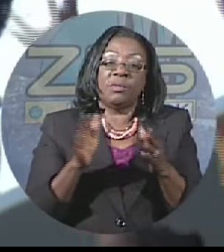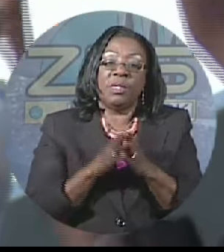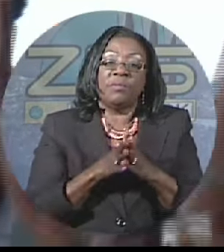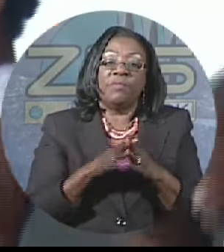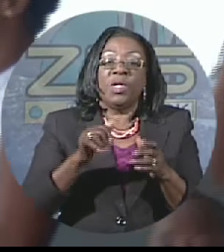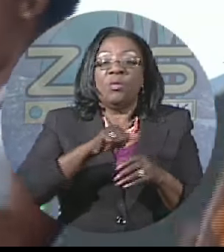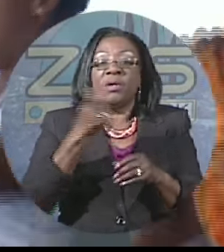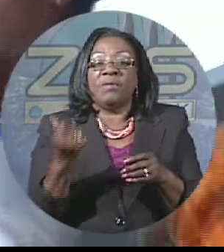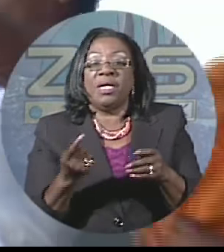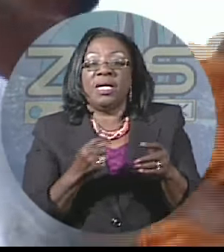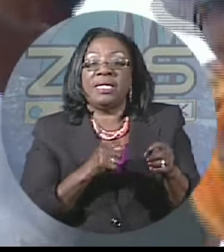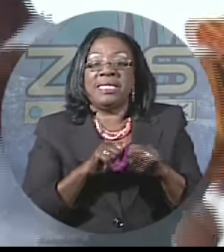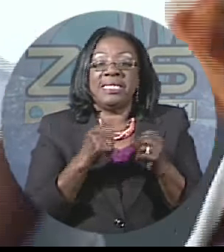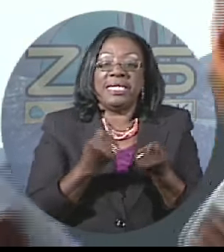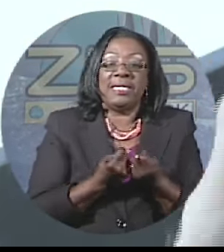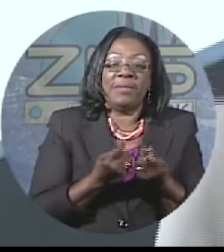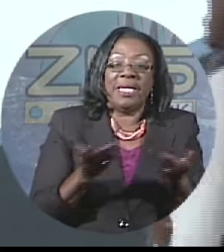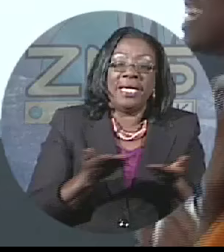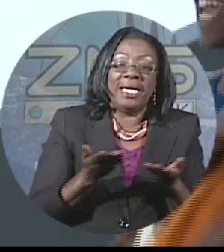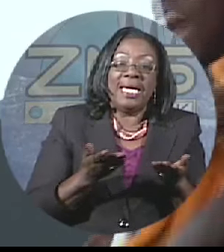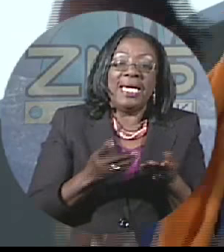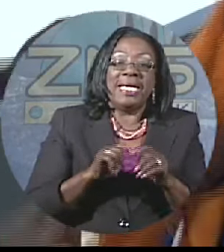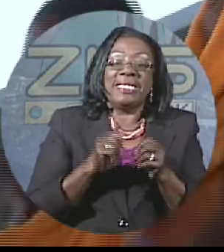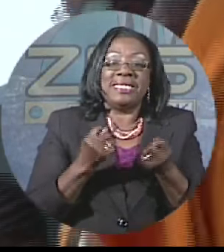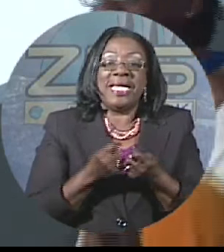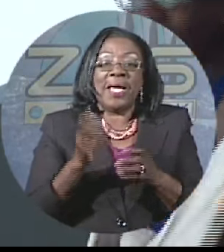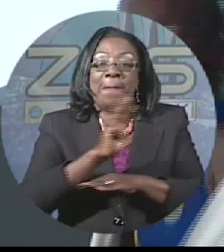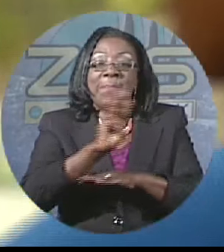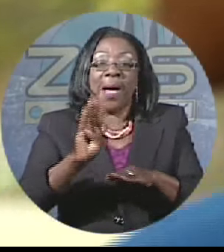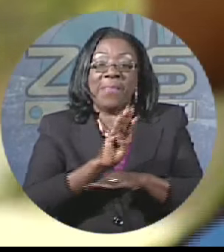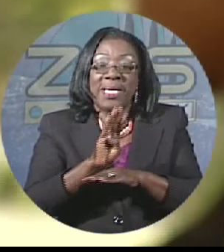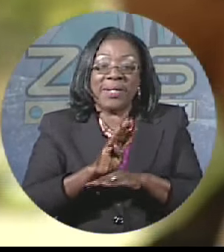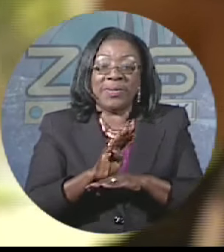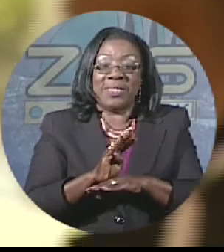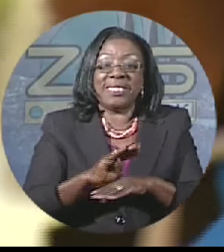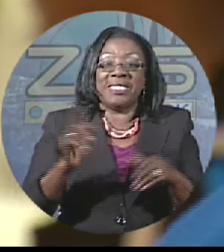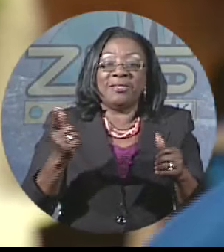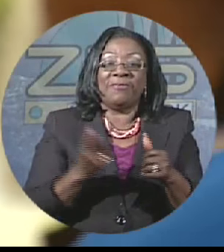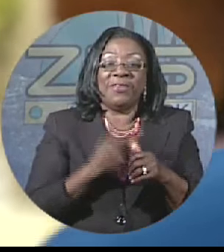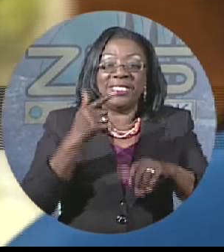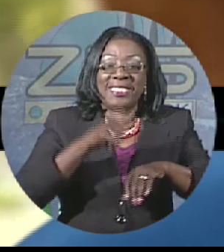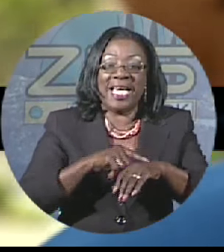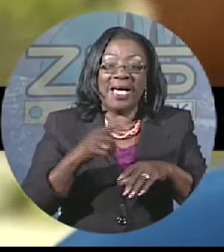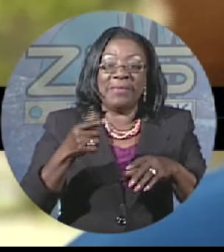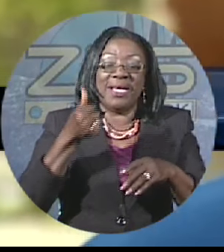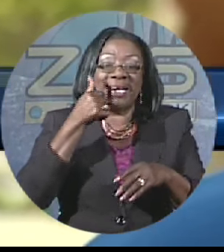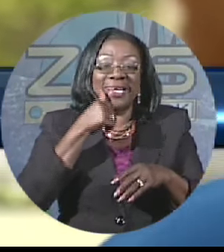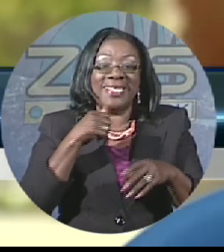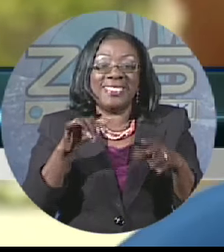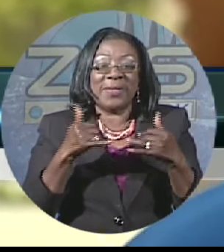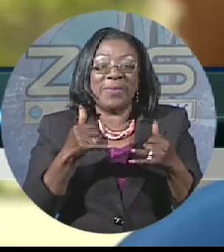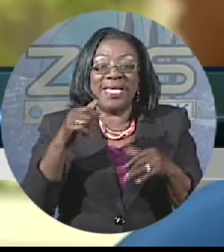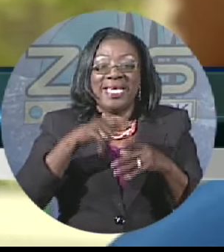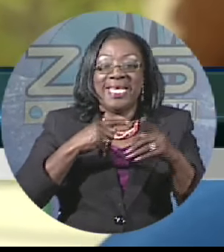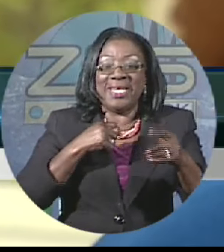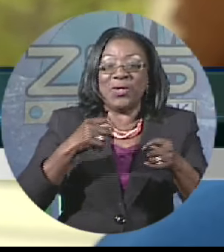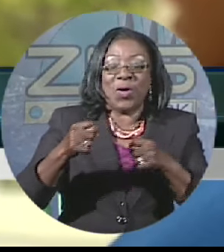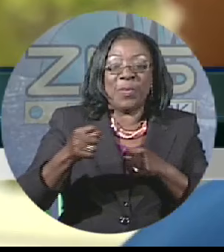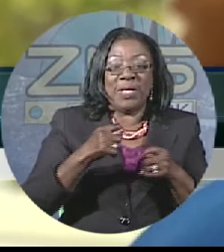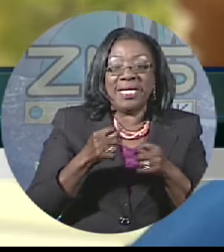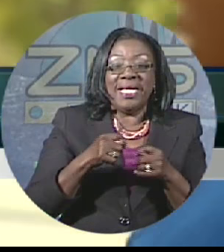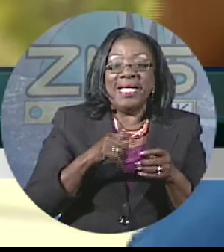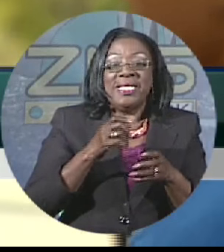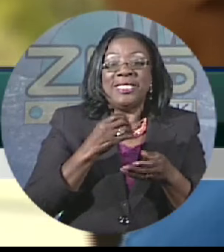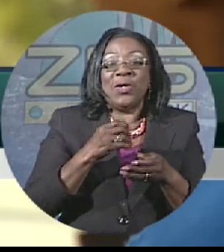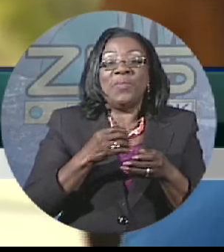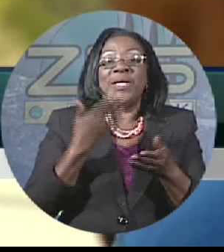other teams in town for competition is Team Barbados. This is the first time the girls are playing in a tournament in this capacity. So it'll